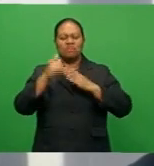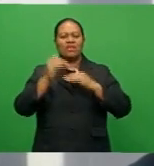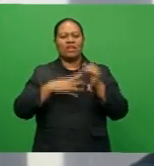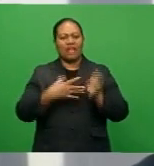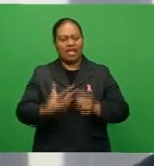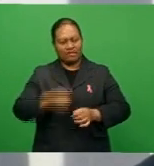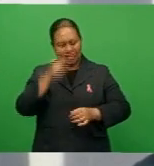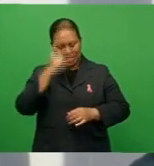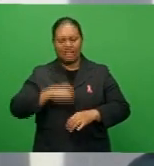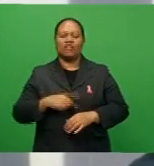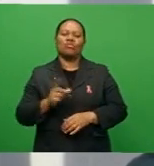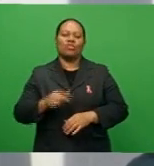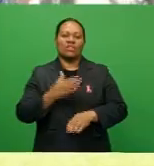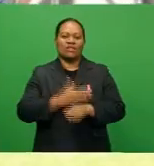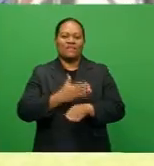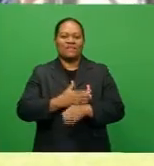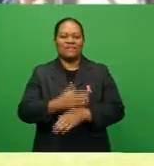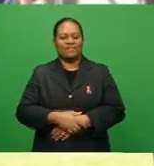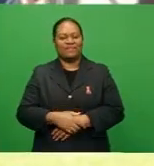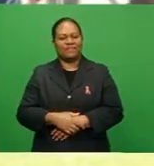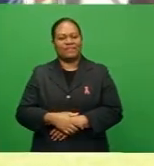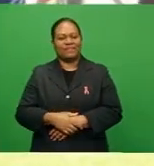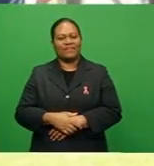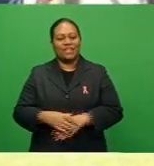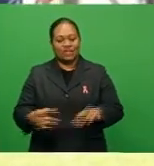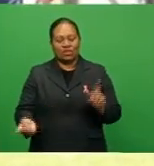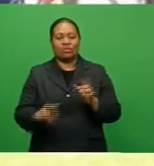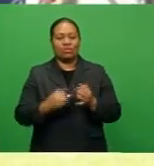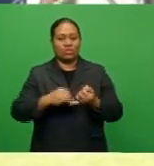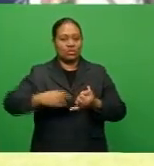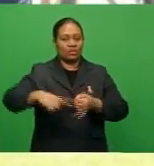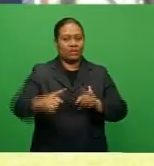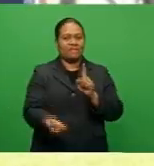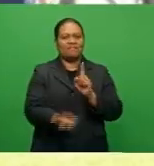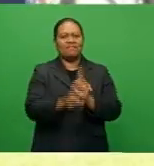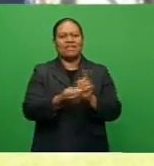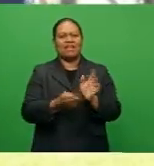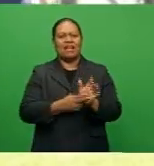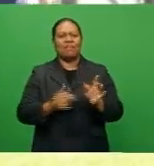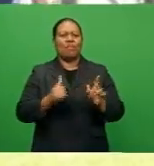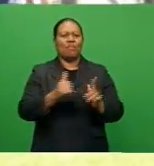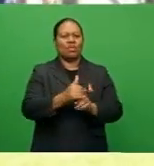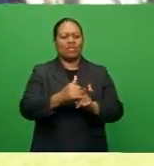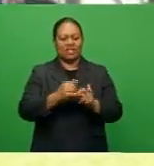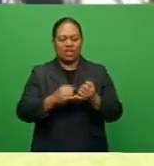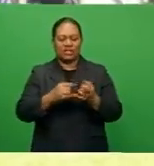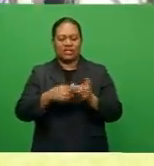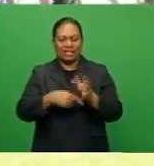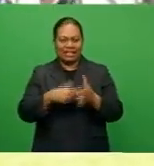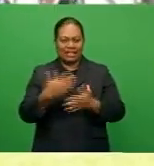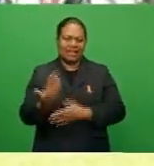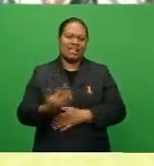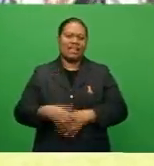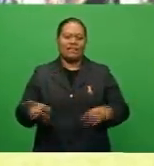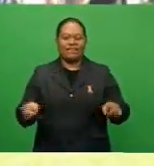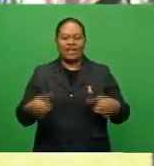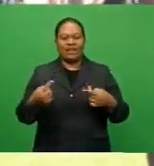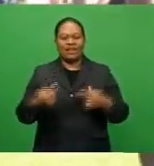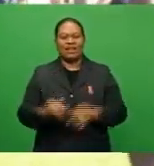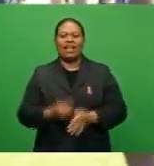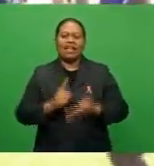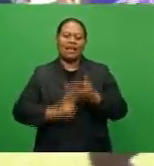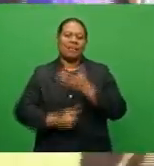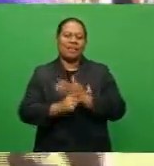can get the job done. Suva meets Namosi in the final round of the Skipper Cup on Saturday at 3 p.m. at Thompson Park in